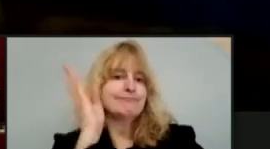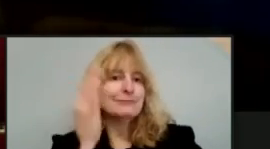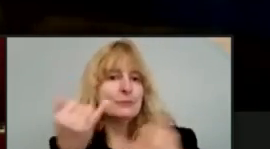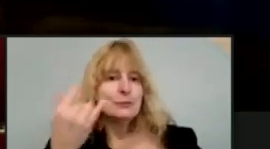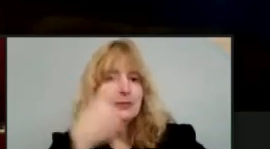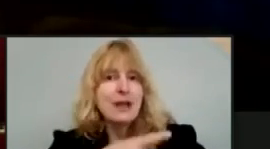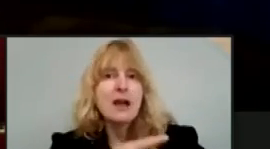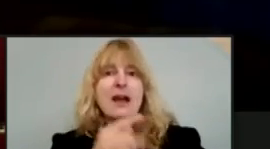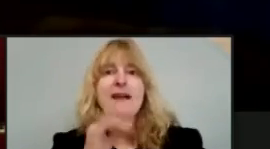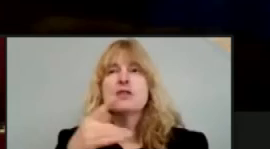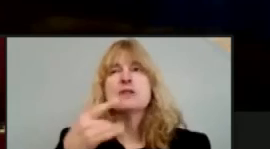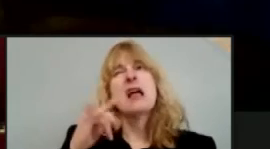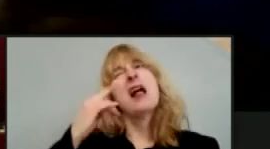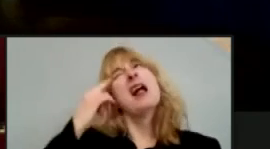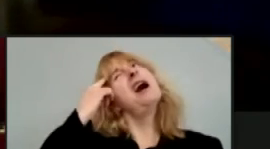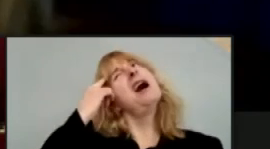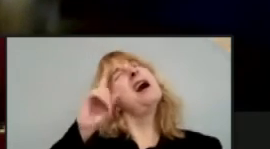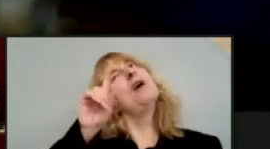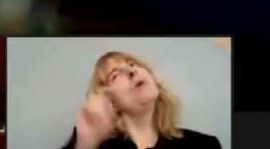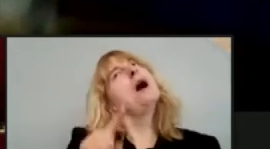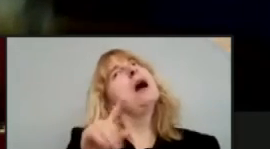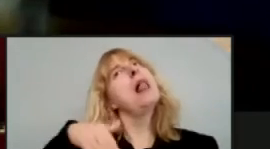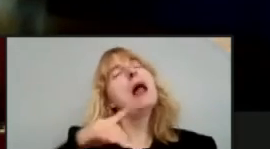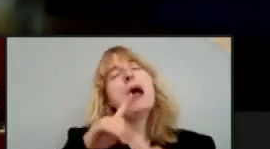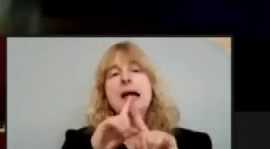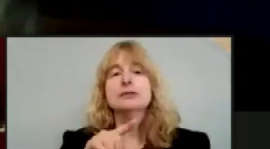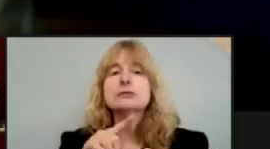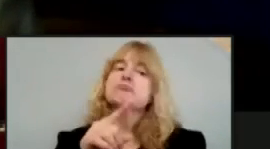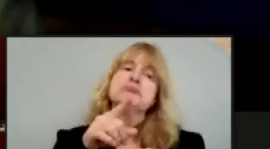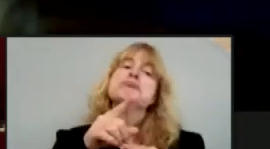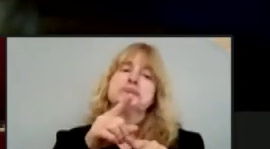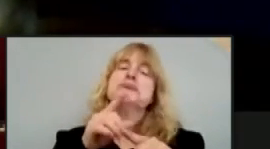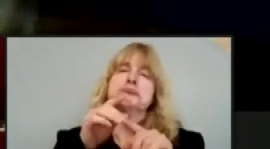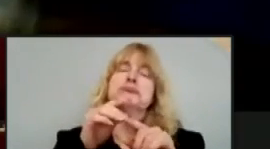not answered, we'll get the answers and post them next week on